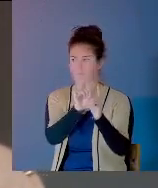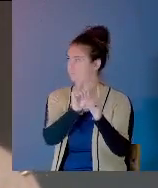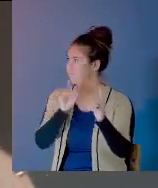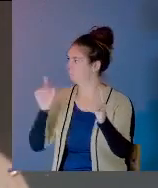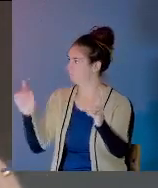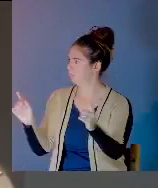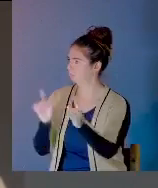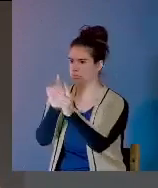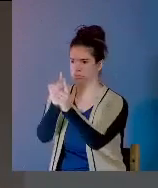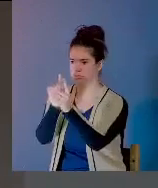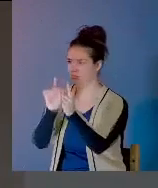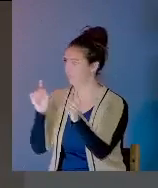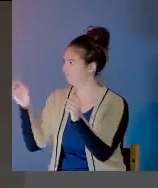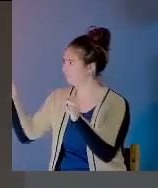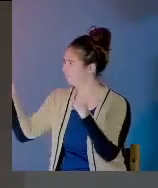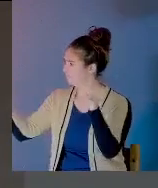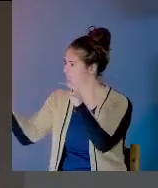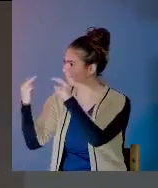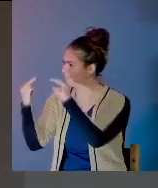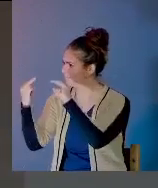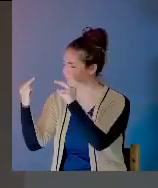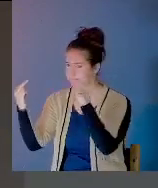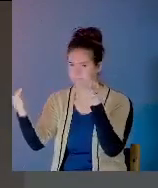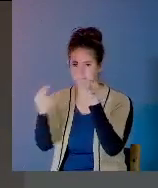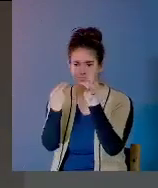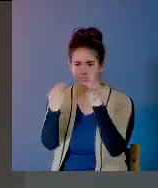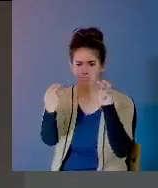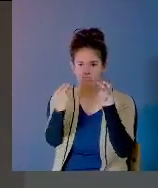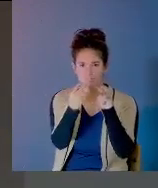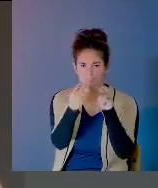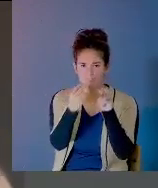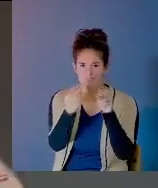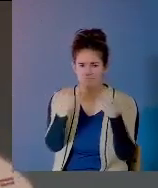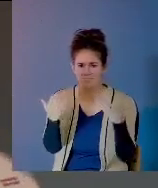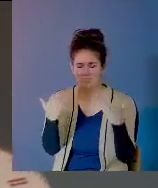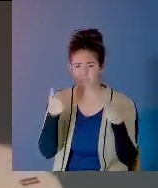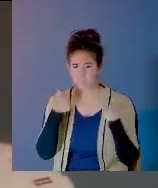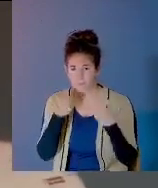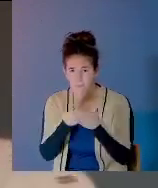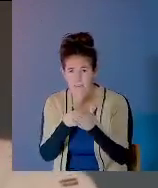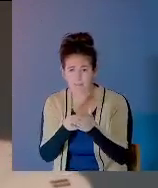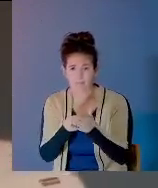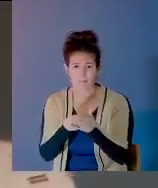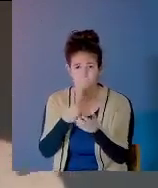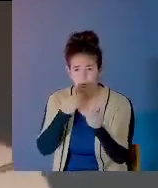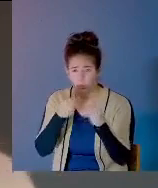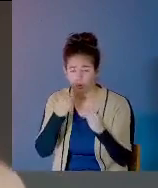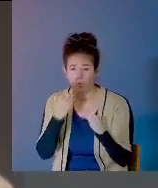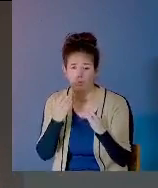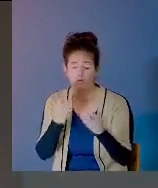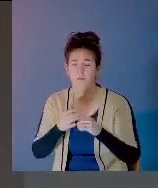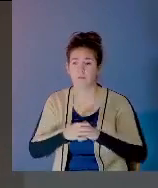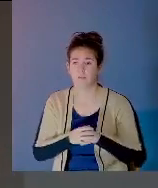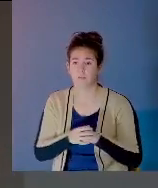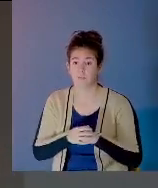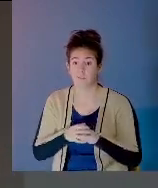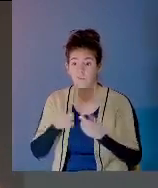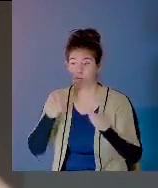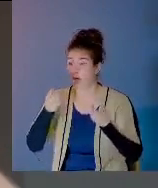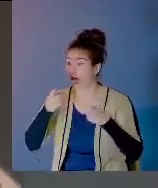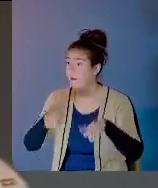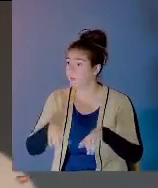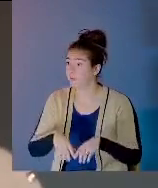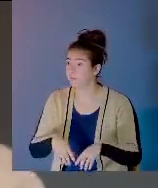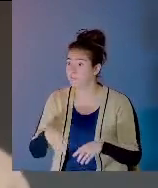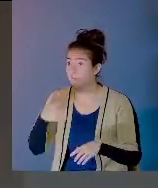to give them some money or give them some food or whatever. And then they would ignore him. They would just look